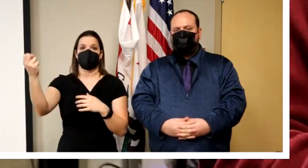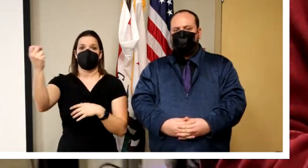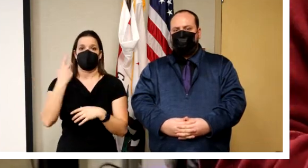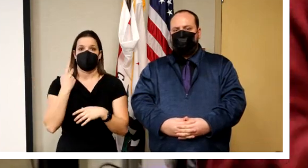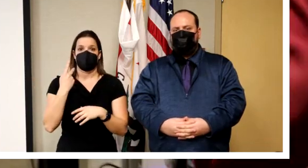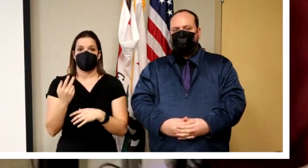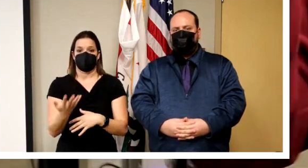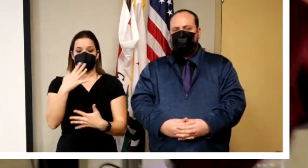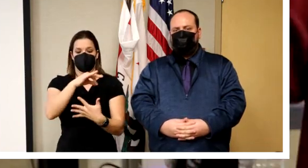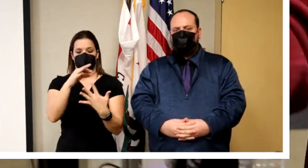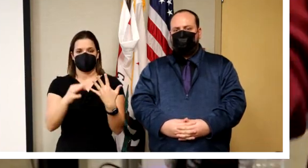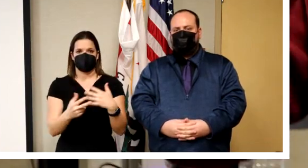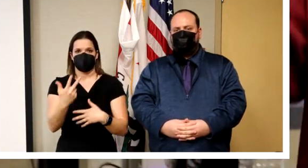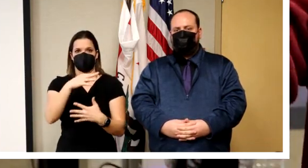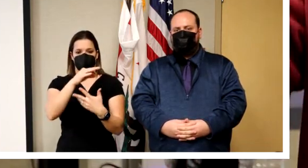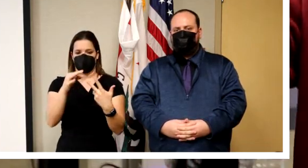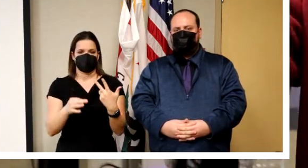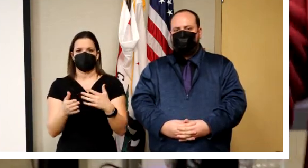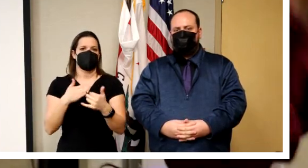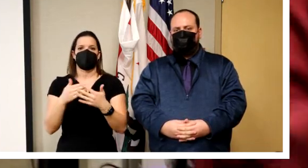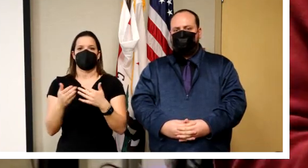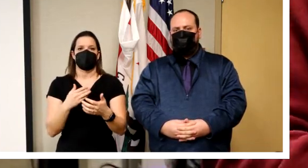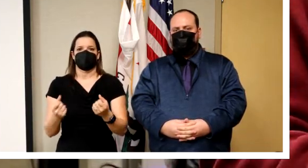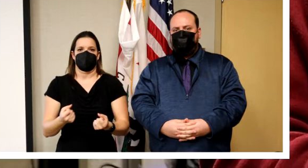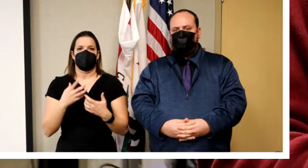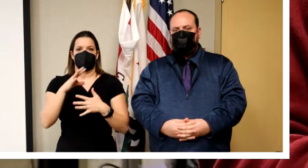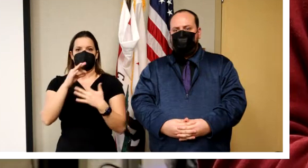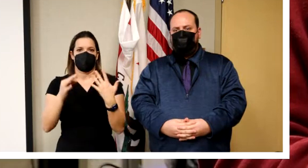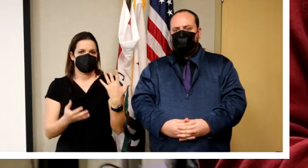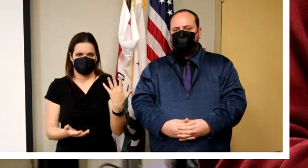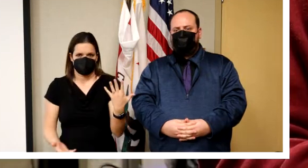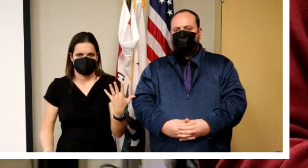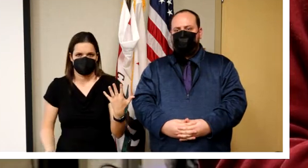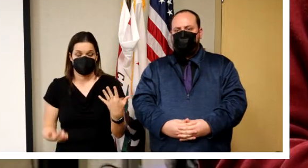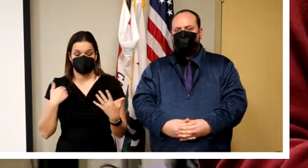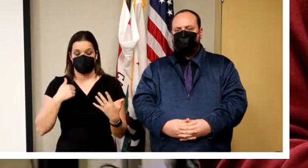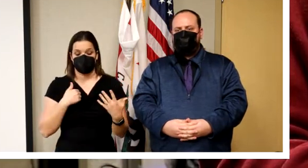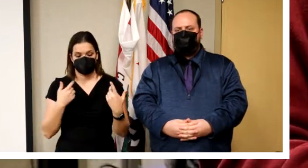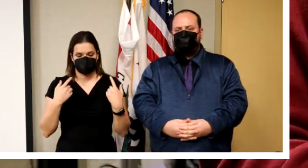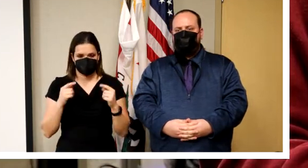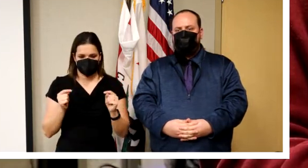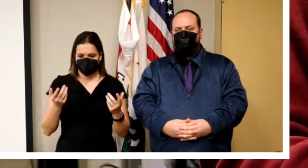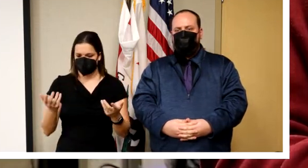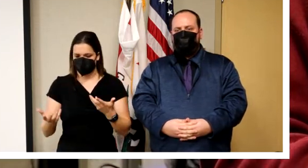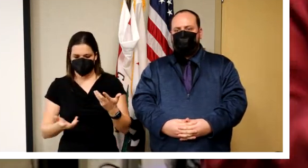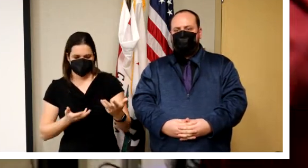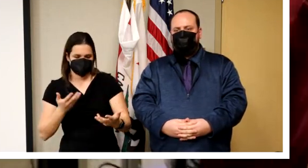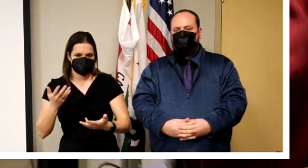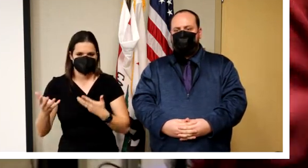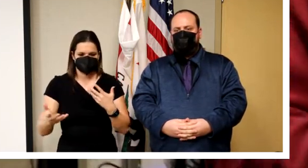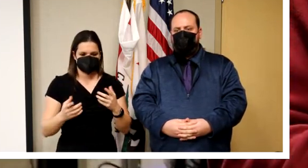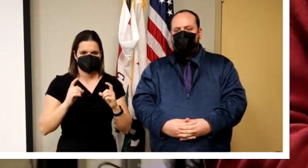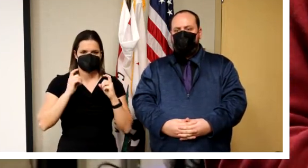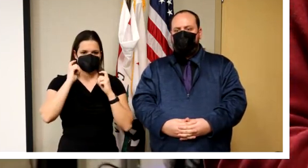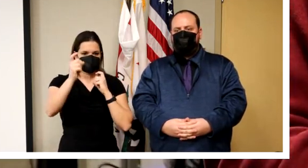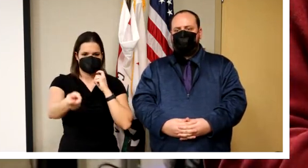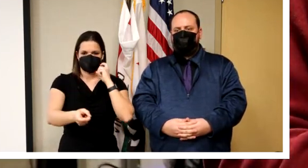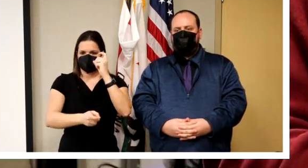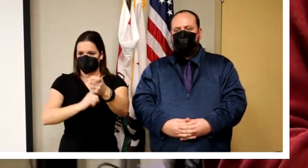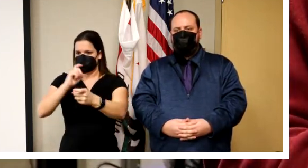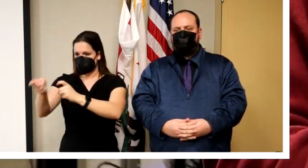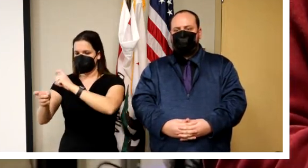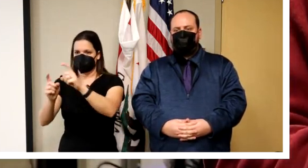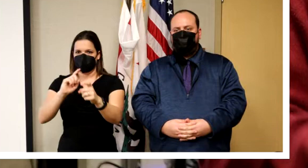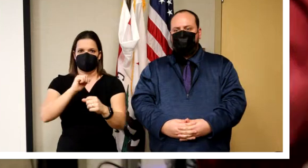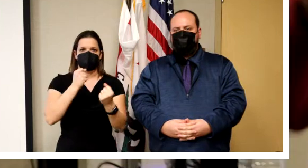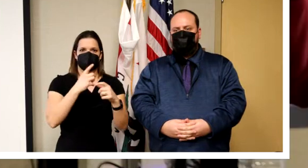to us with 5 options, 3 options, whatever, so just a bunch of options, right? And so we then try to give you a whole bunch of different starting